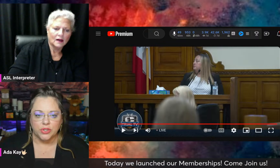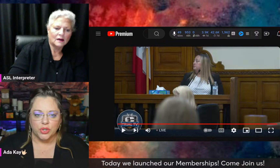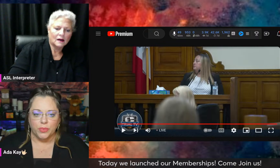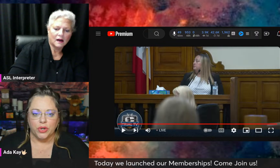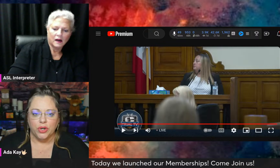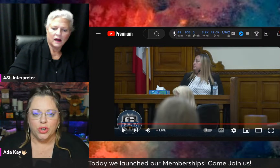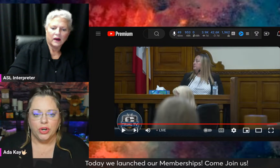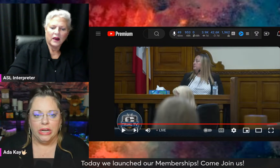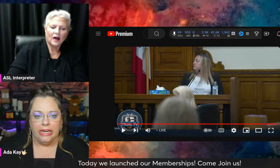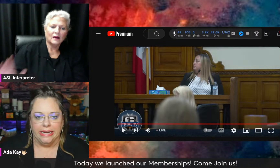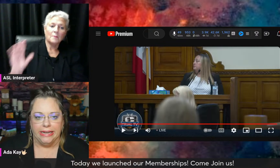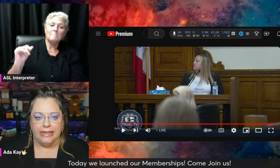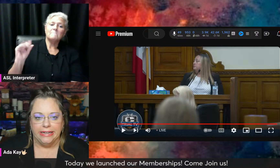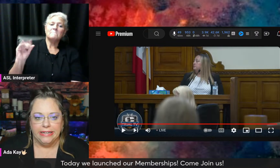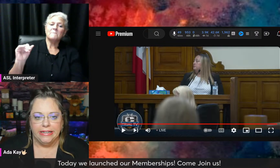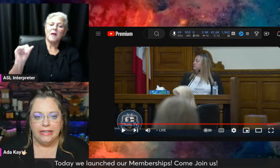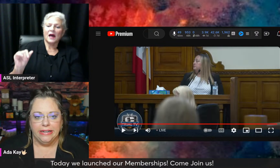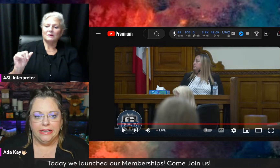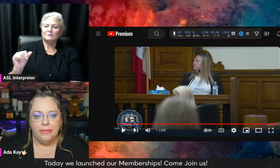fabulous interpreter.